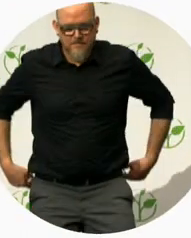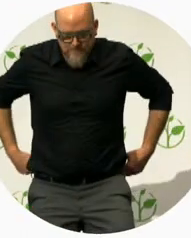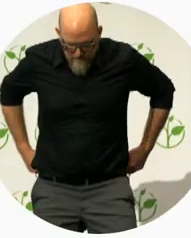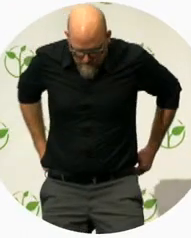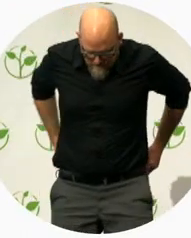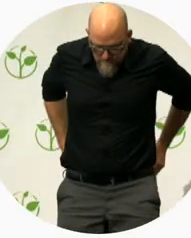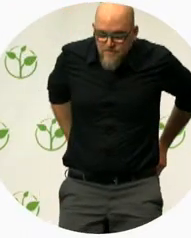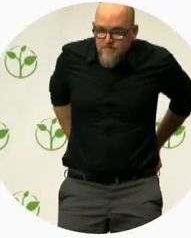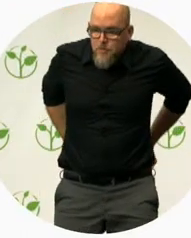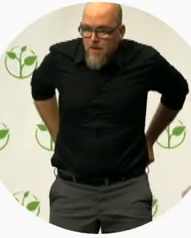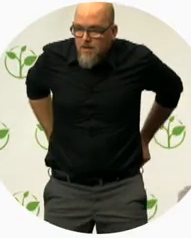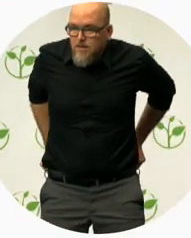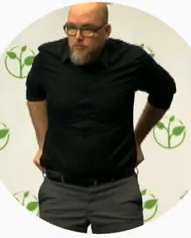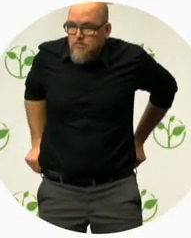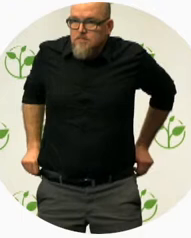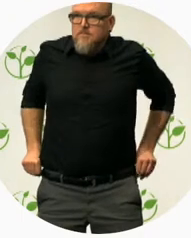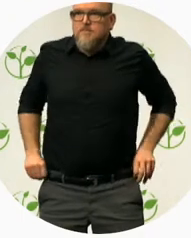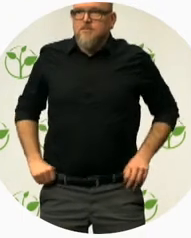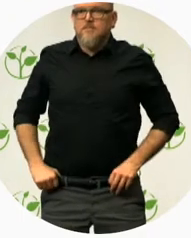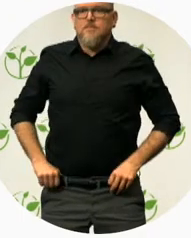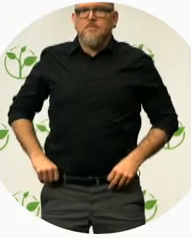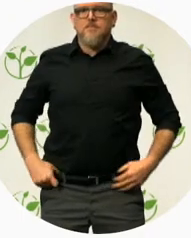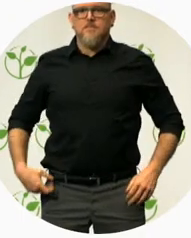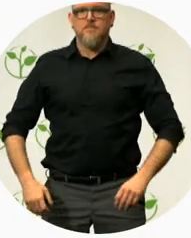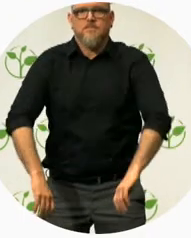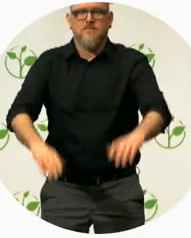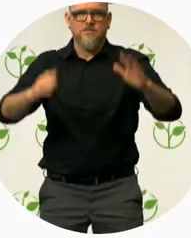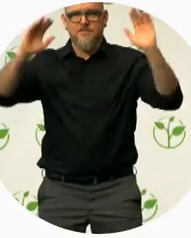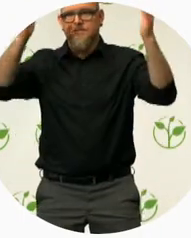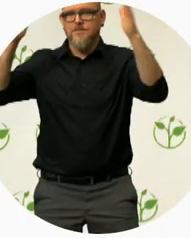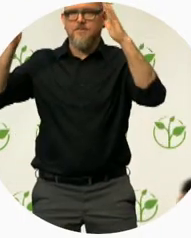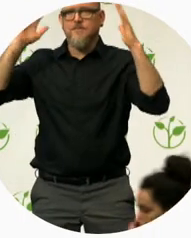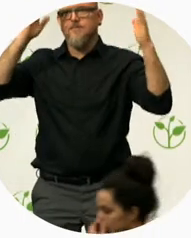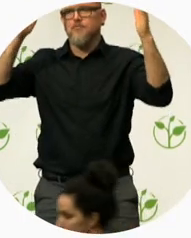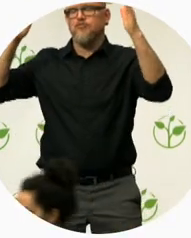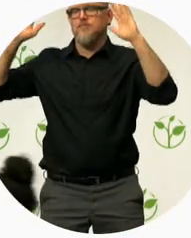Welcome, Christopher. Take this one. We let Rodrigo sit here.